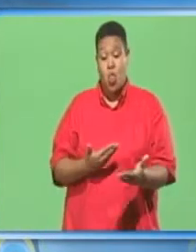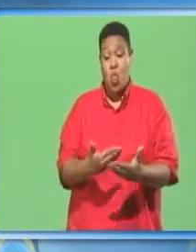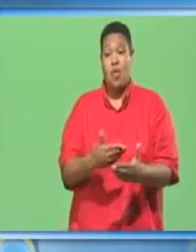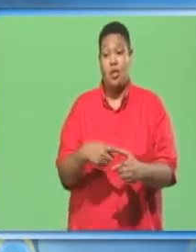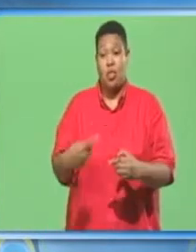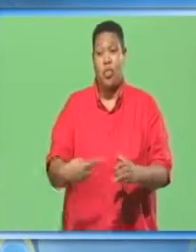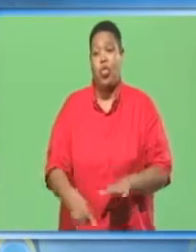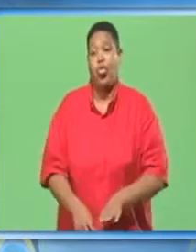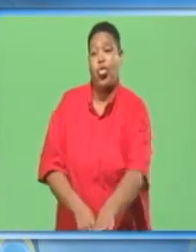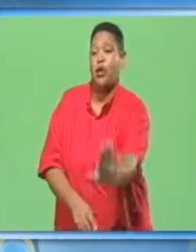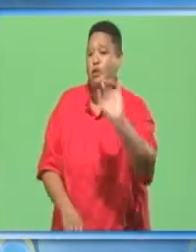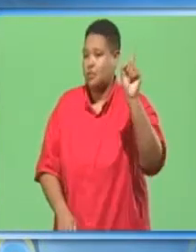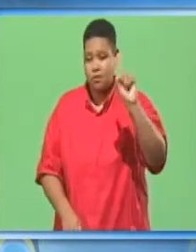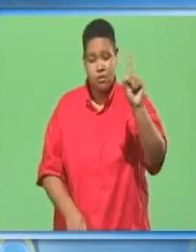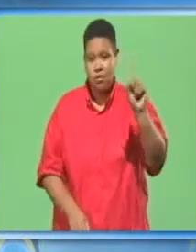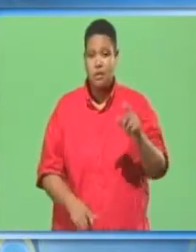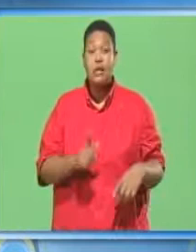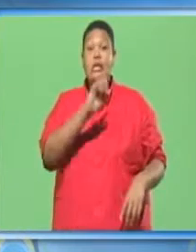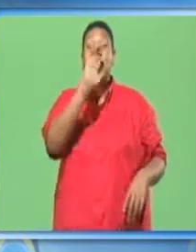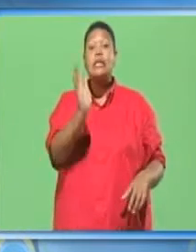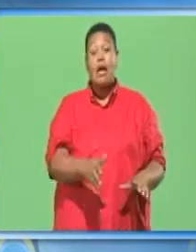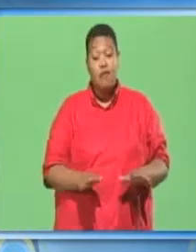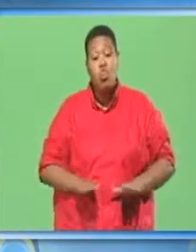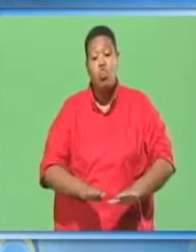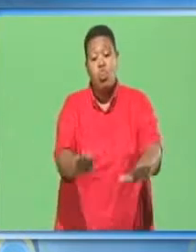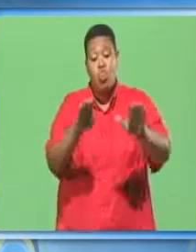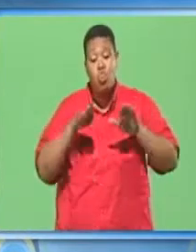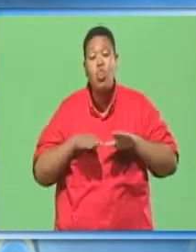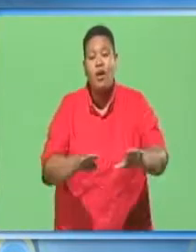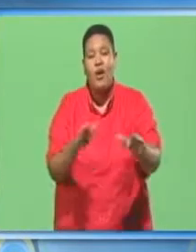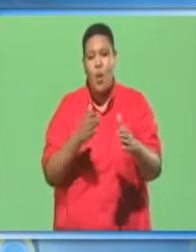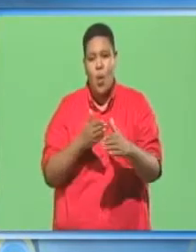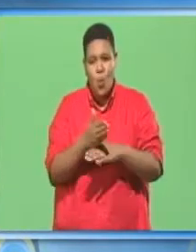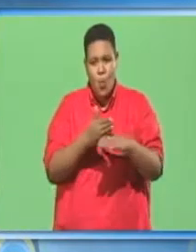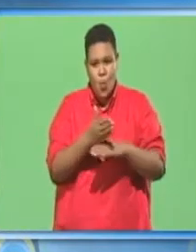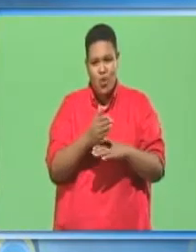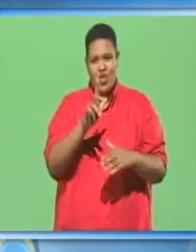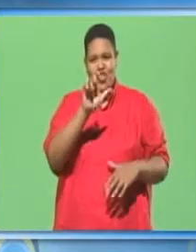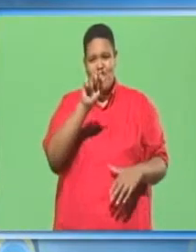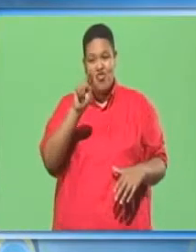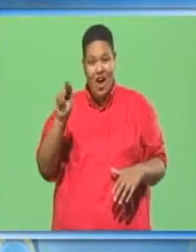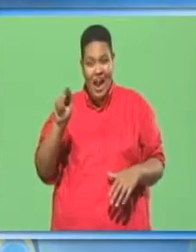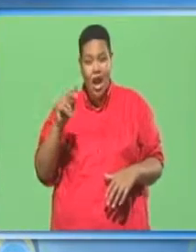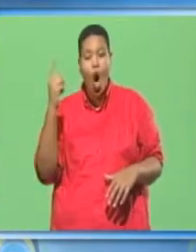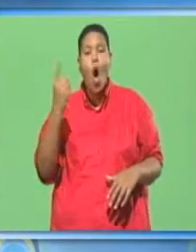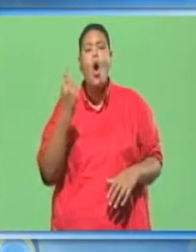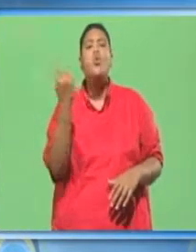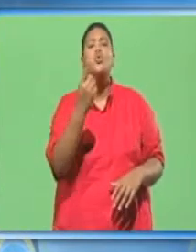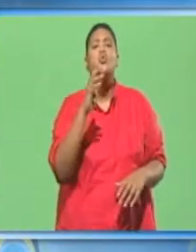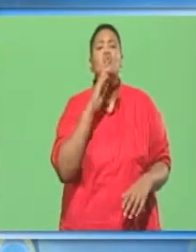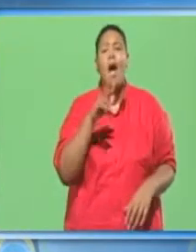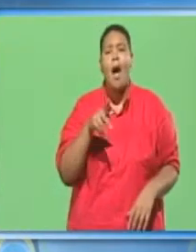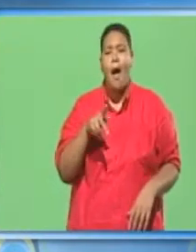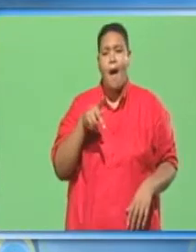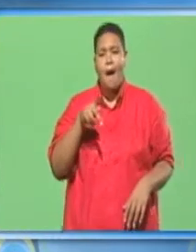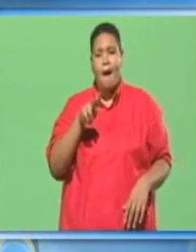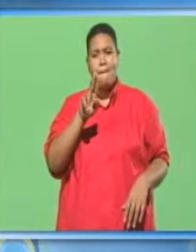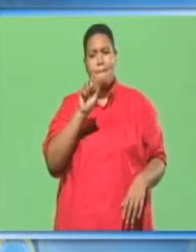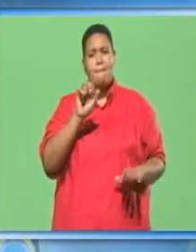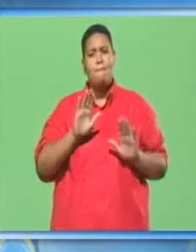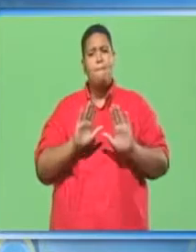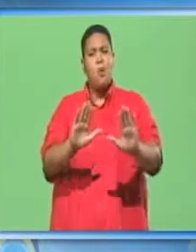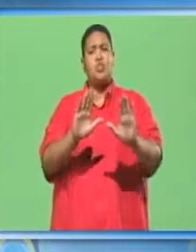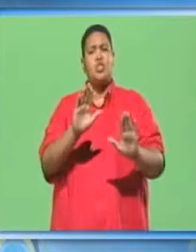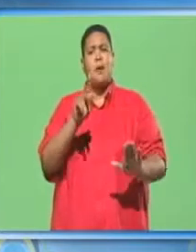cutter. Never plane across the grain of the wood. Always use a push block when